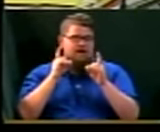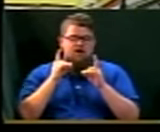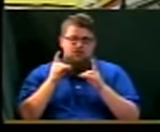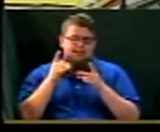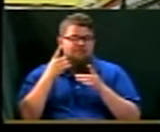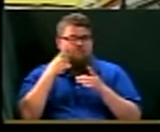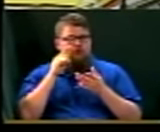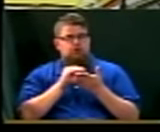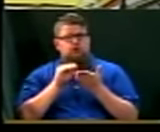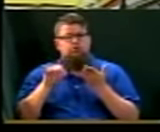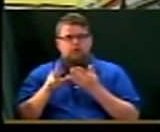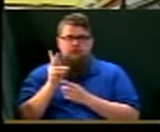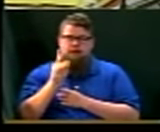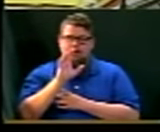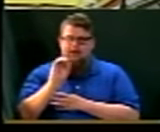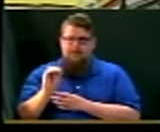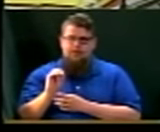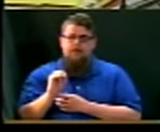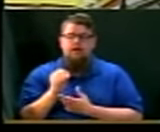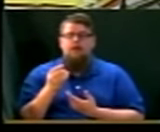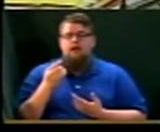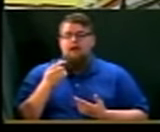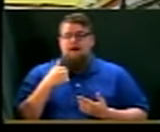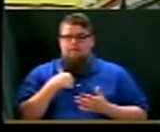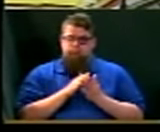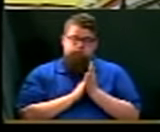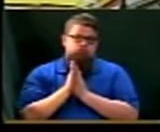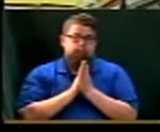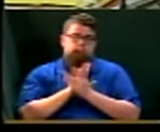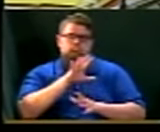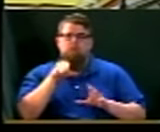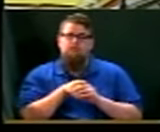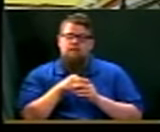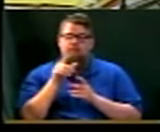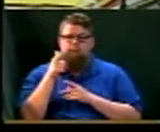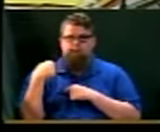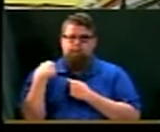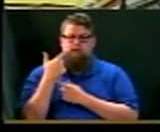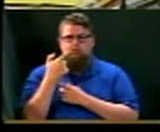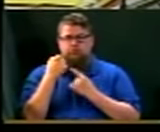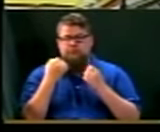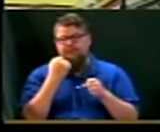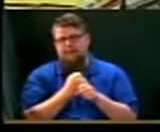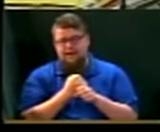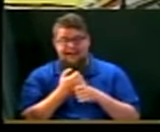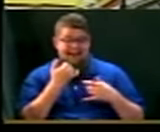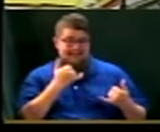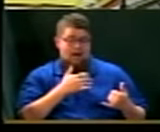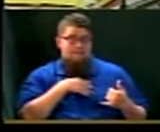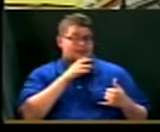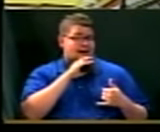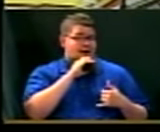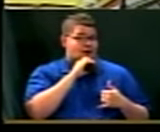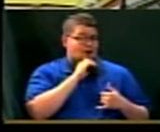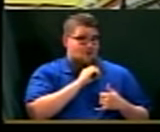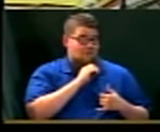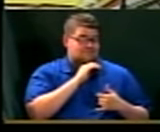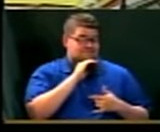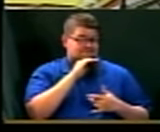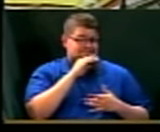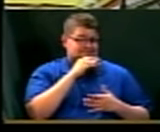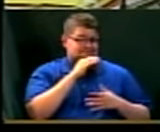County. I've been active in schools for 21 years since my now 26-year-old showed up